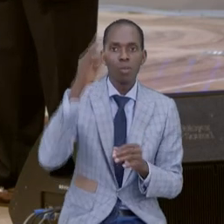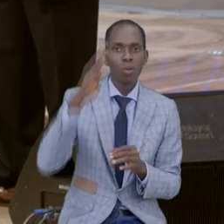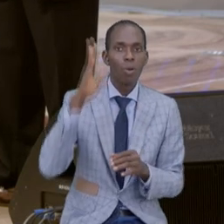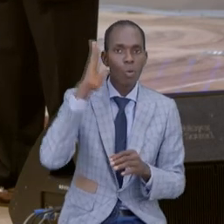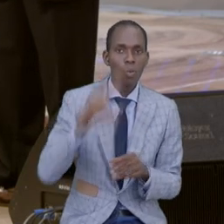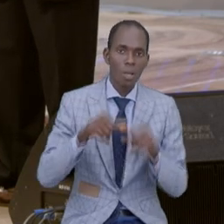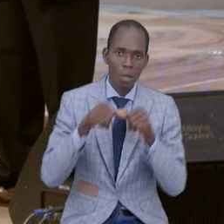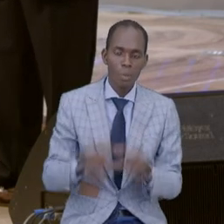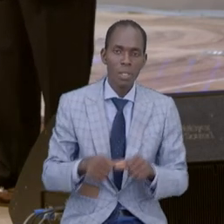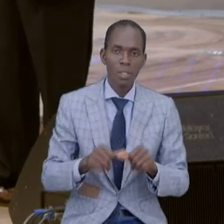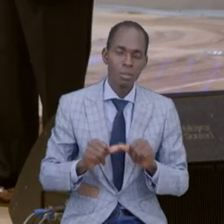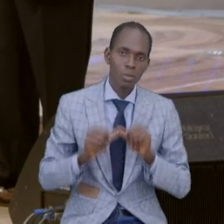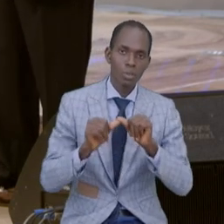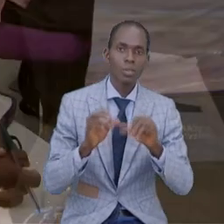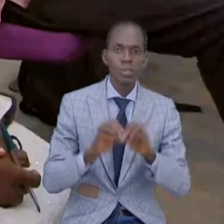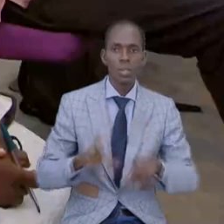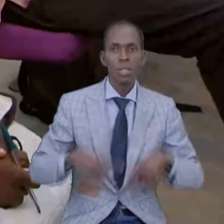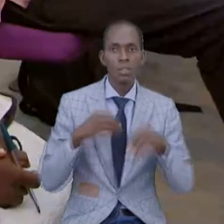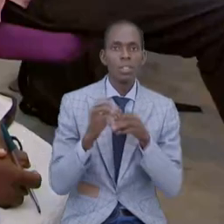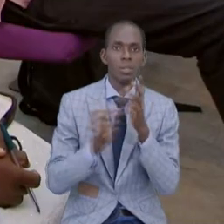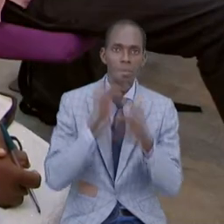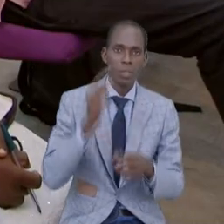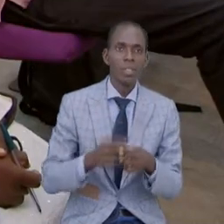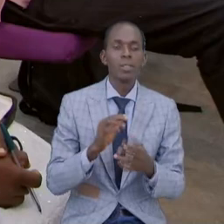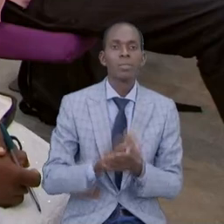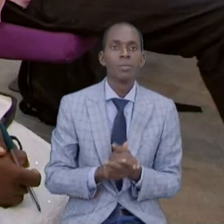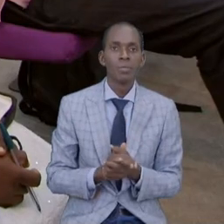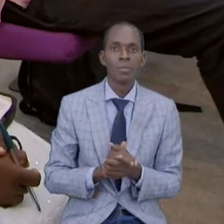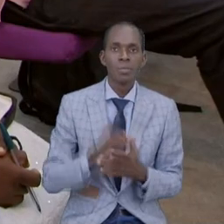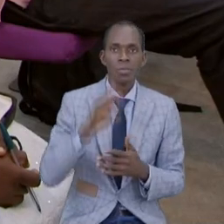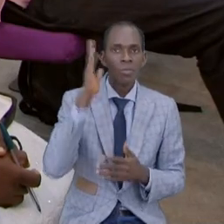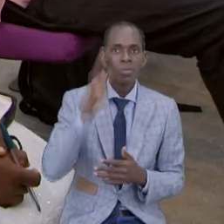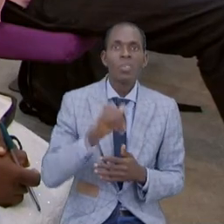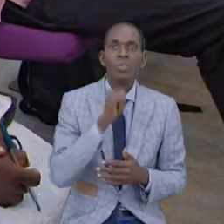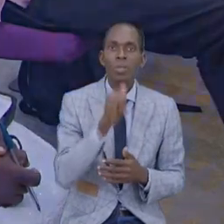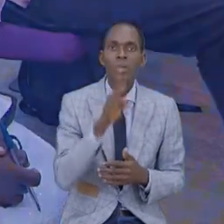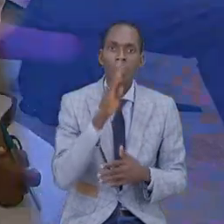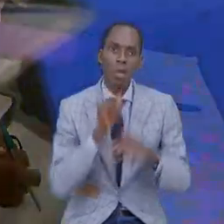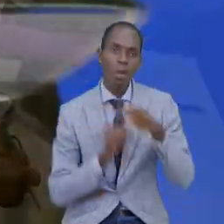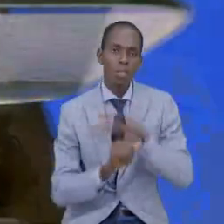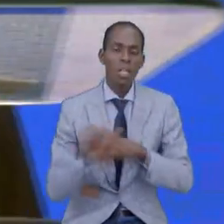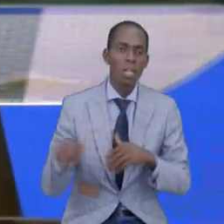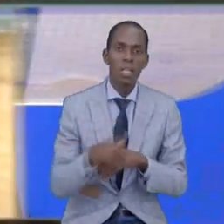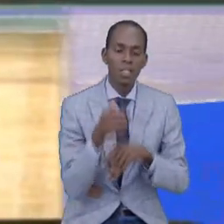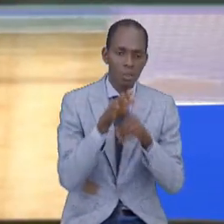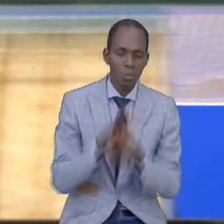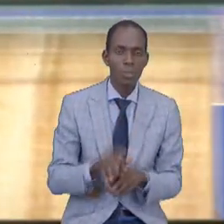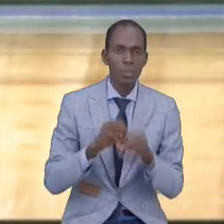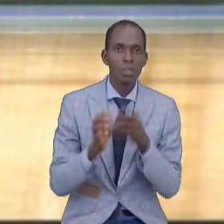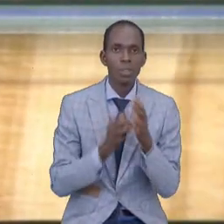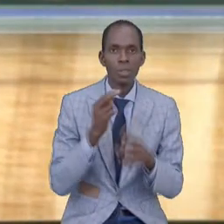in your life in Jesus' name. You'll not be under any pressure